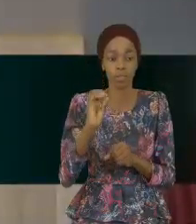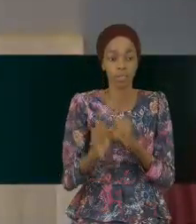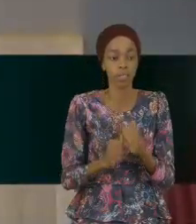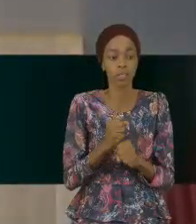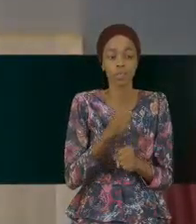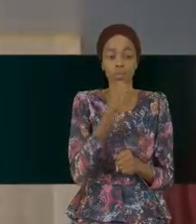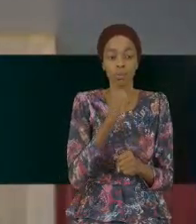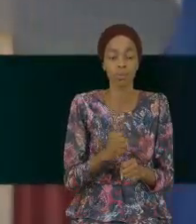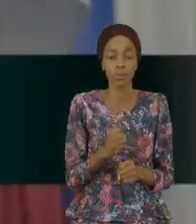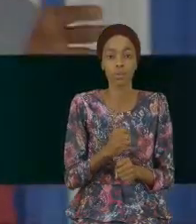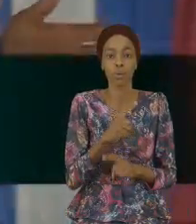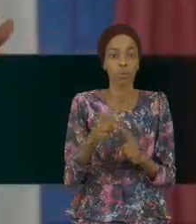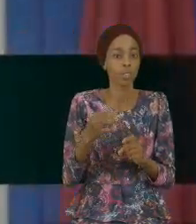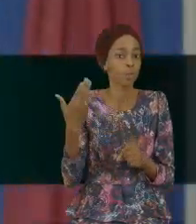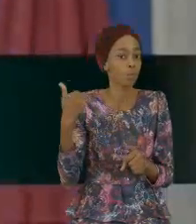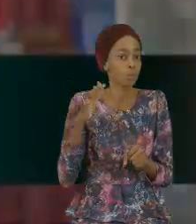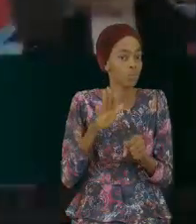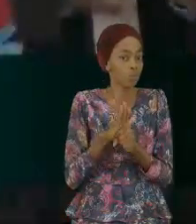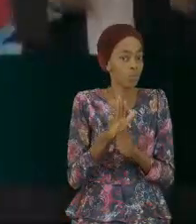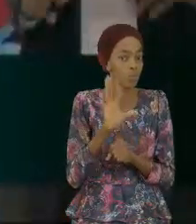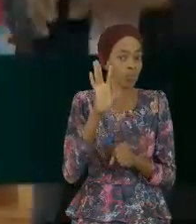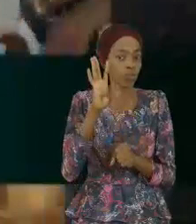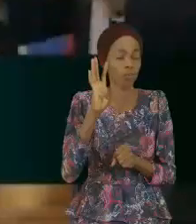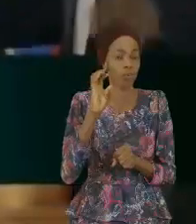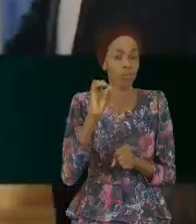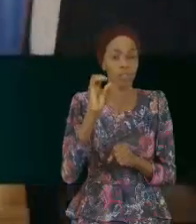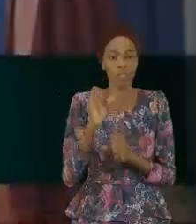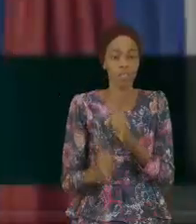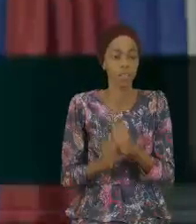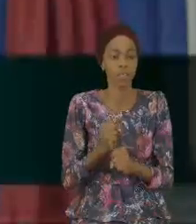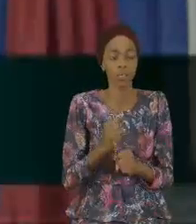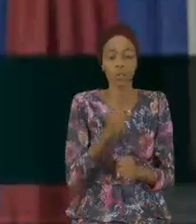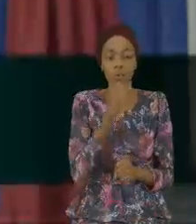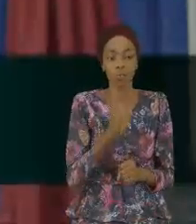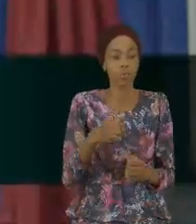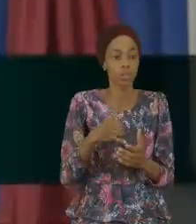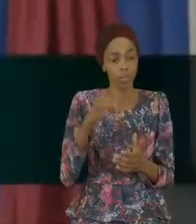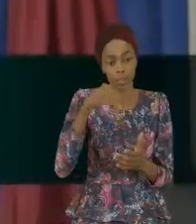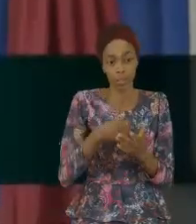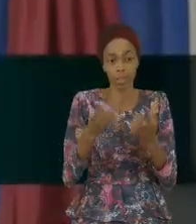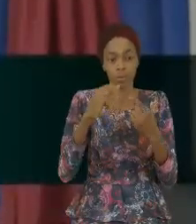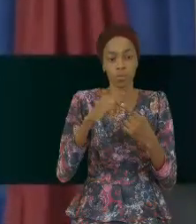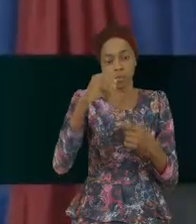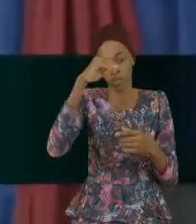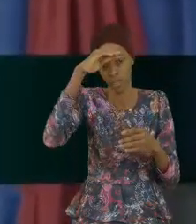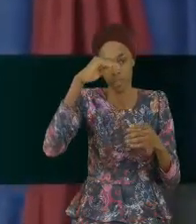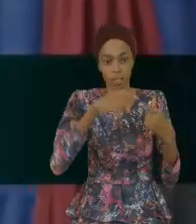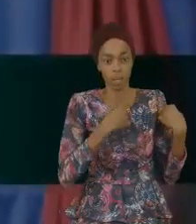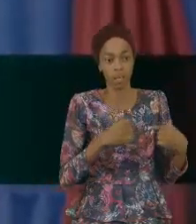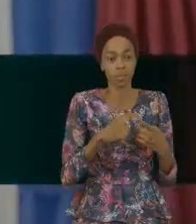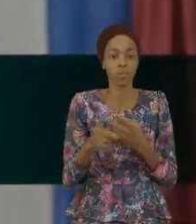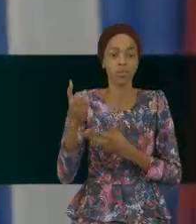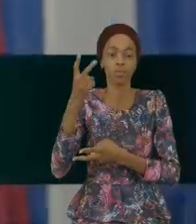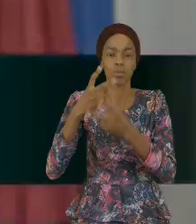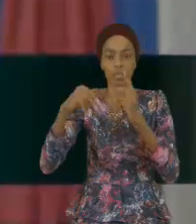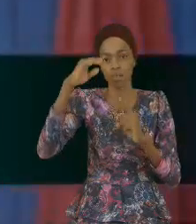old, when he was full 40 years old, it came into his heart to visit